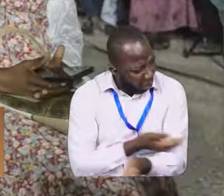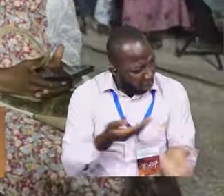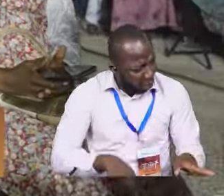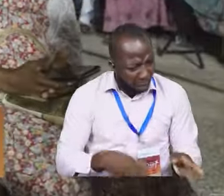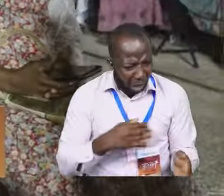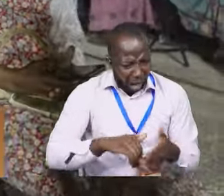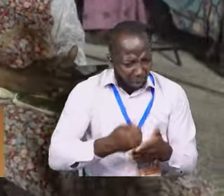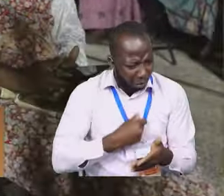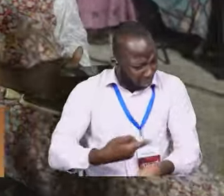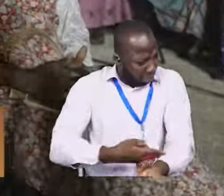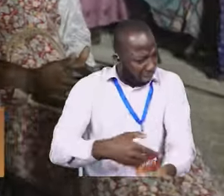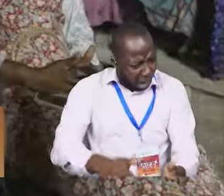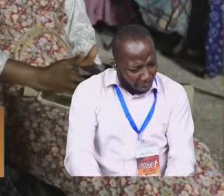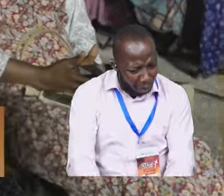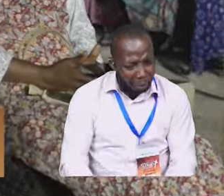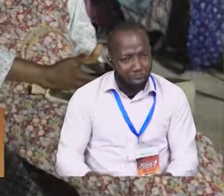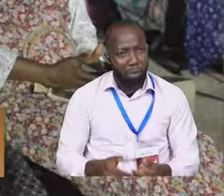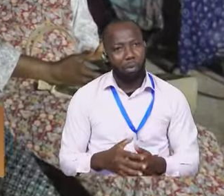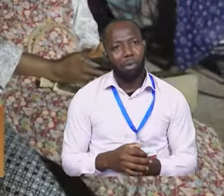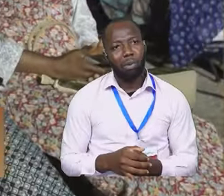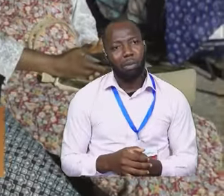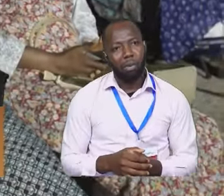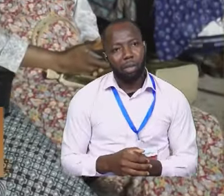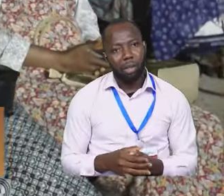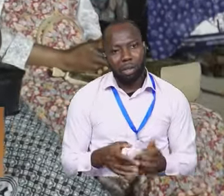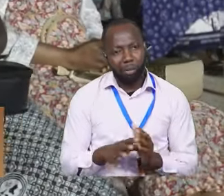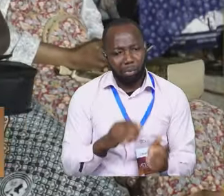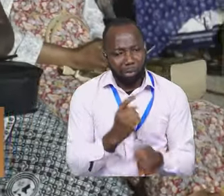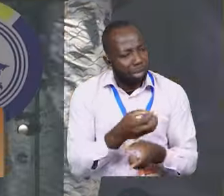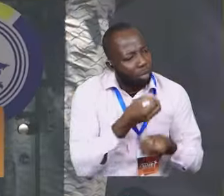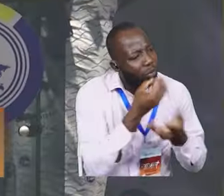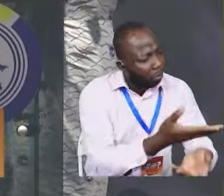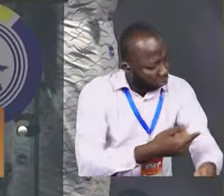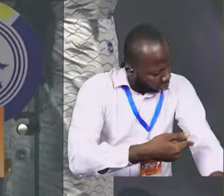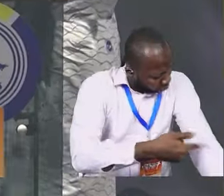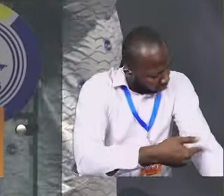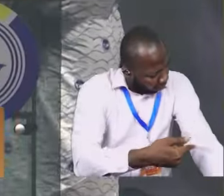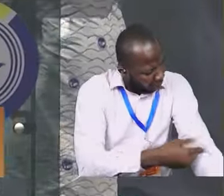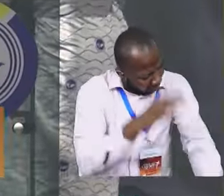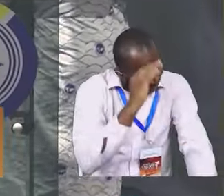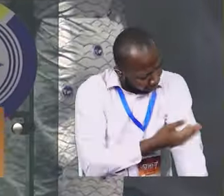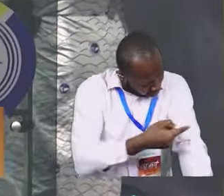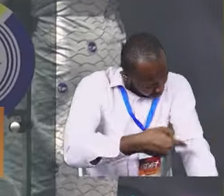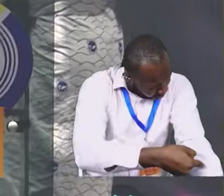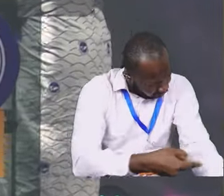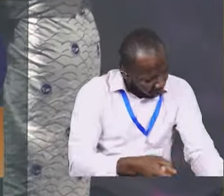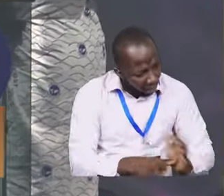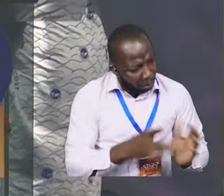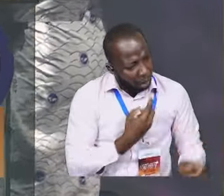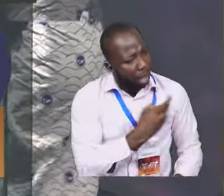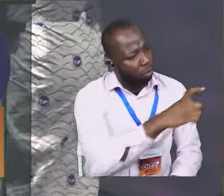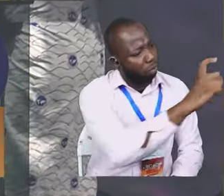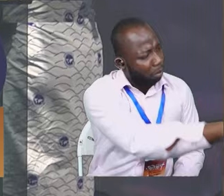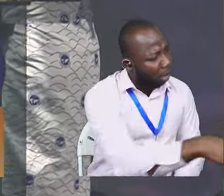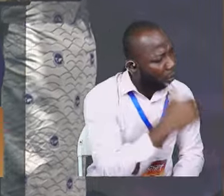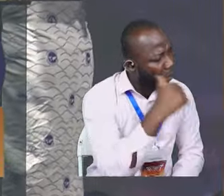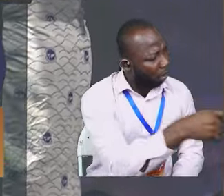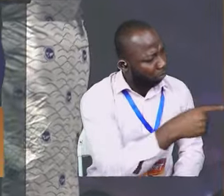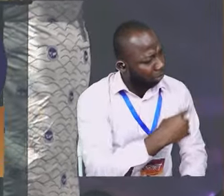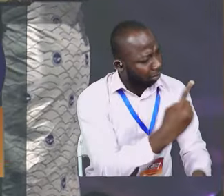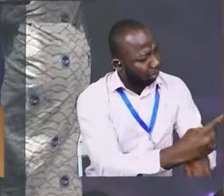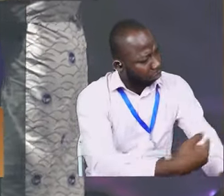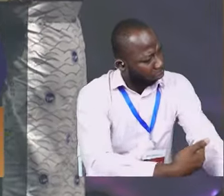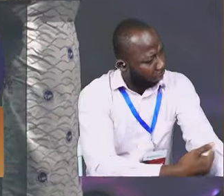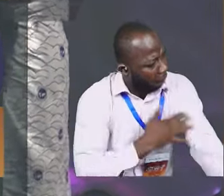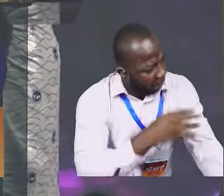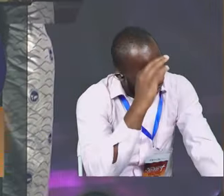How can we give a dead person injection? So give the child injection. And now I'm instructing